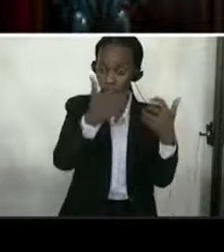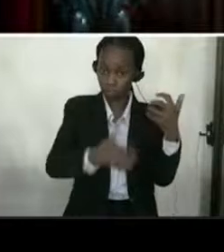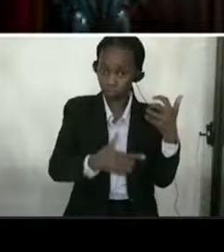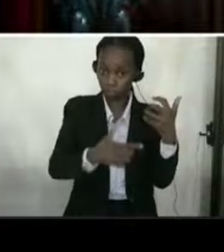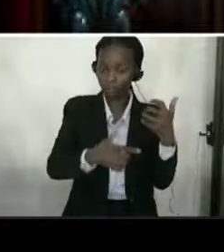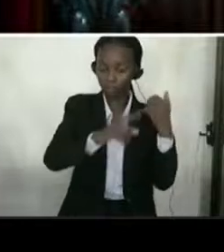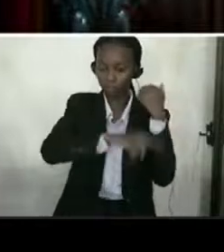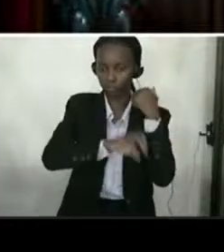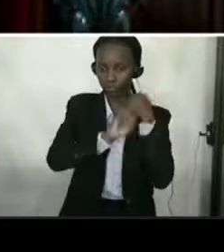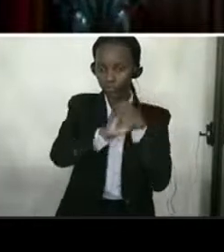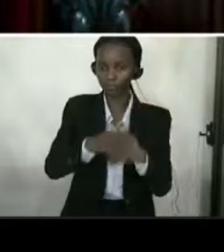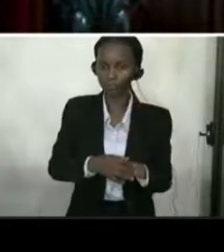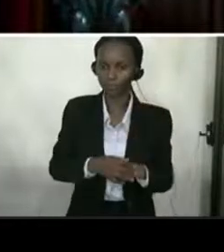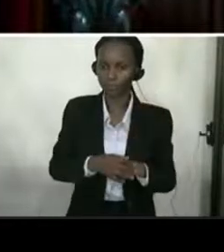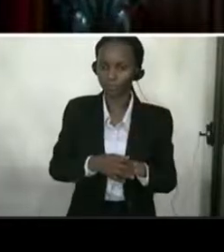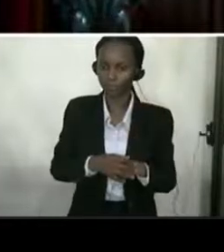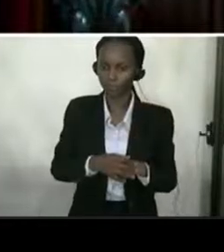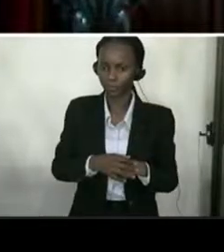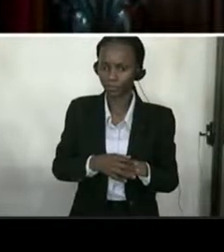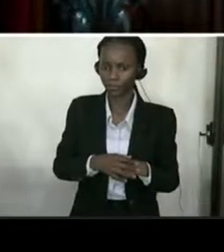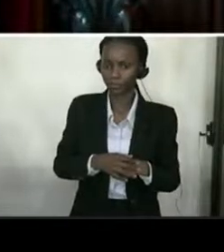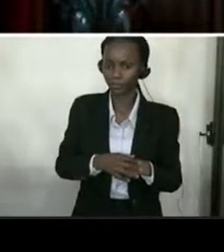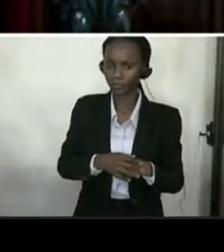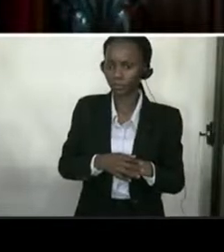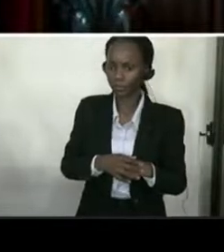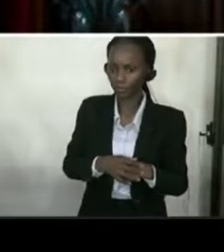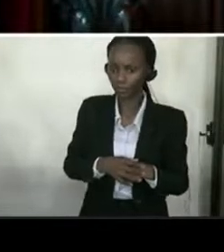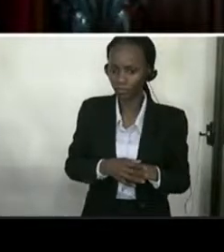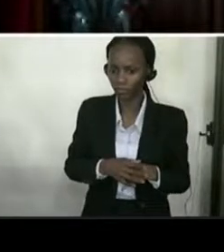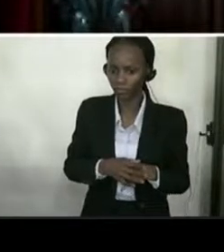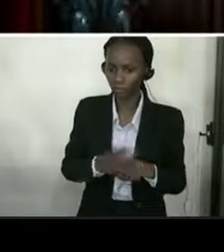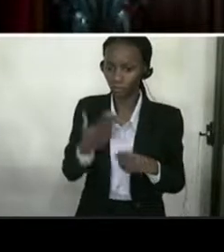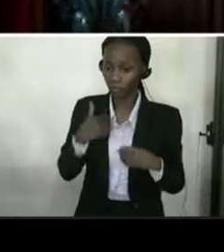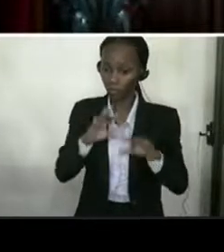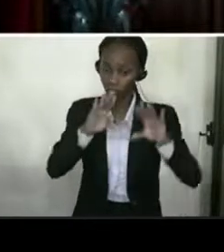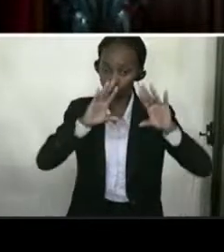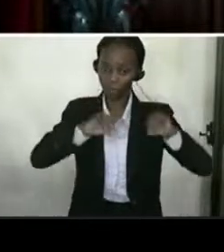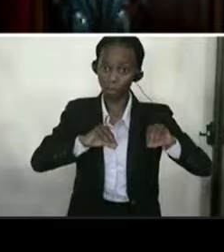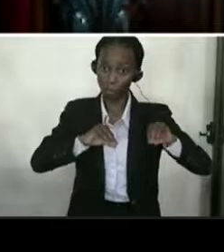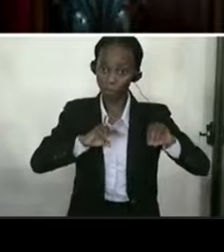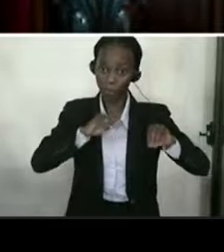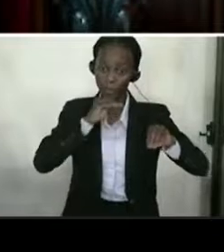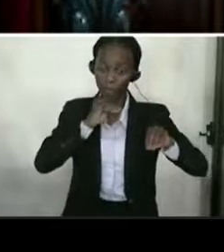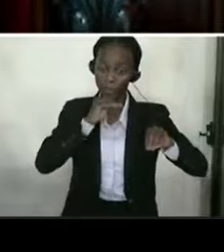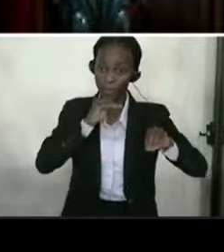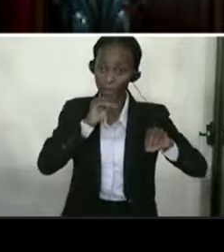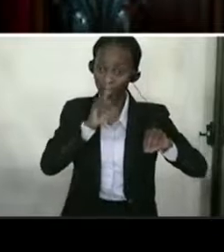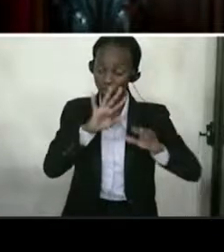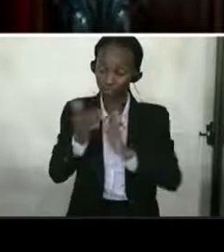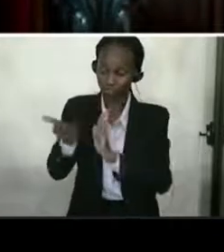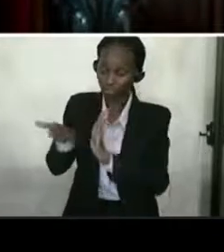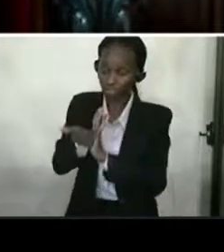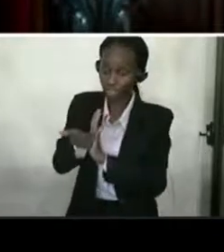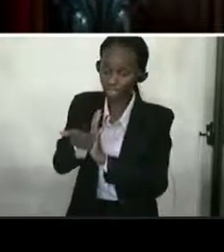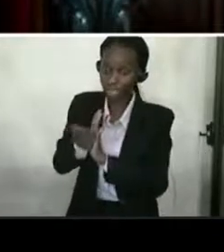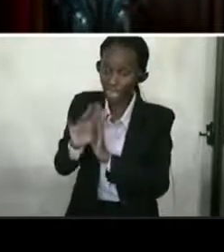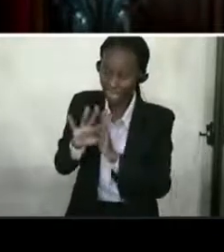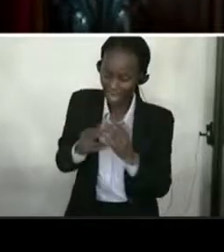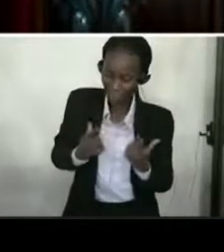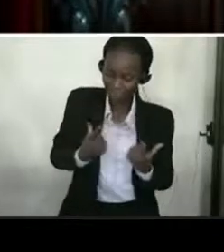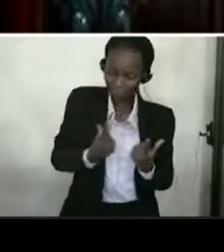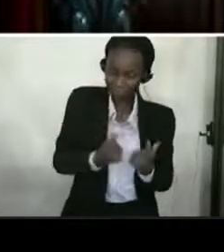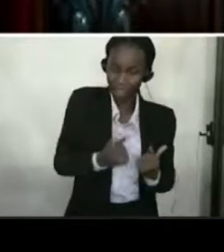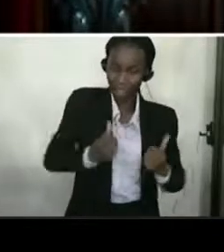we stop with resolutions and adoption of reports as the committee, but take decisive steps. This